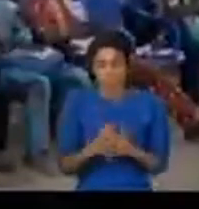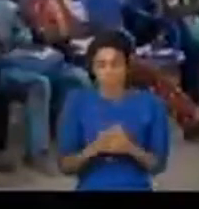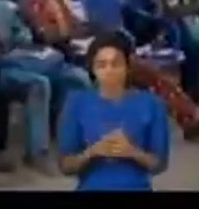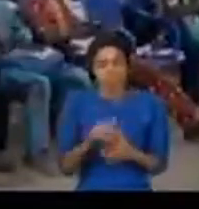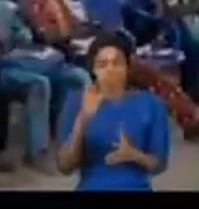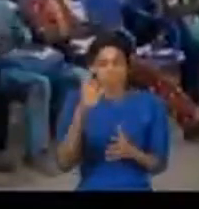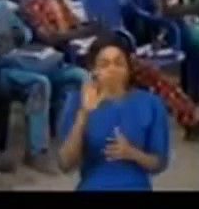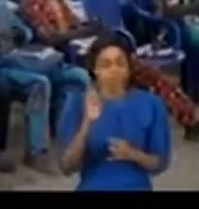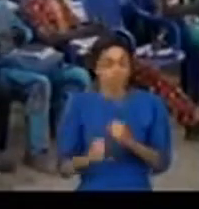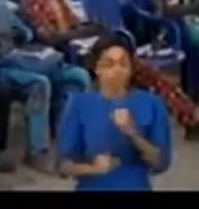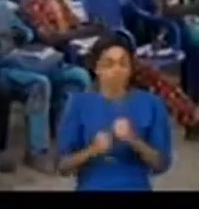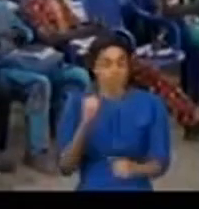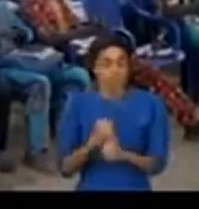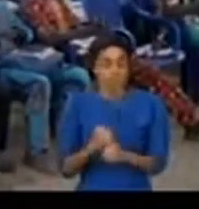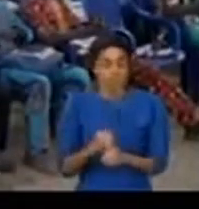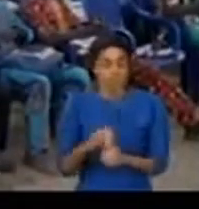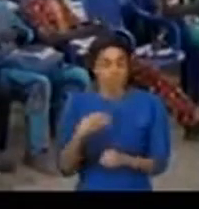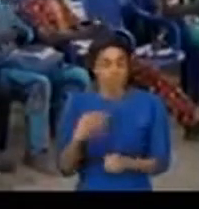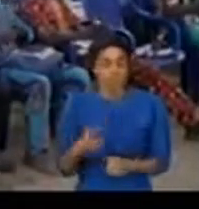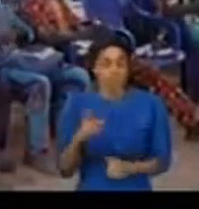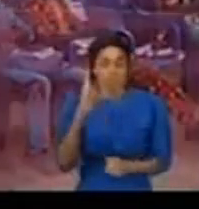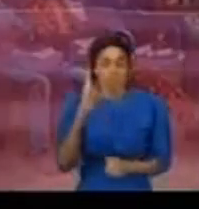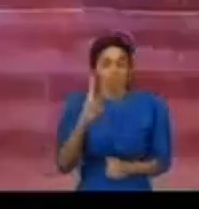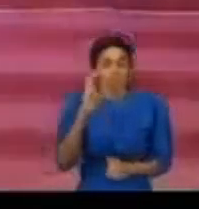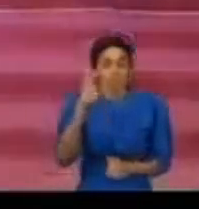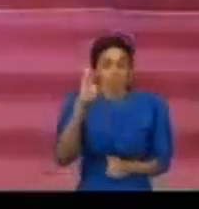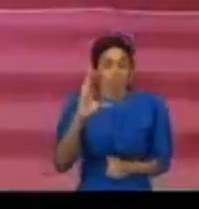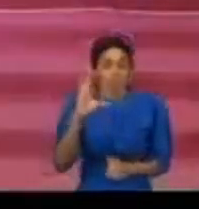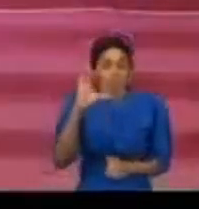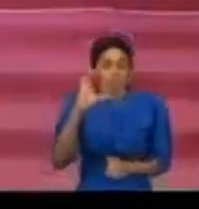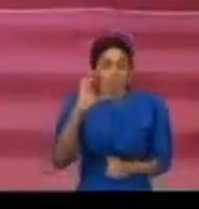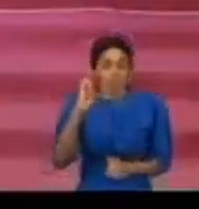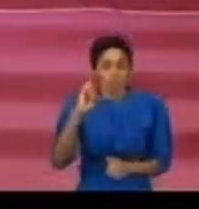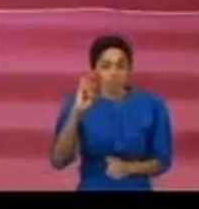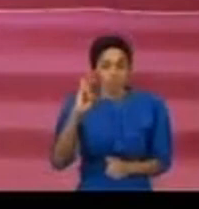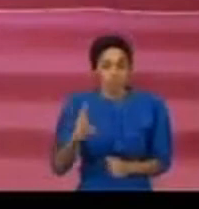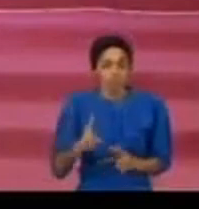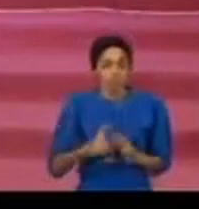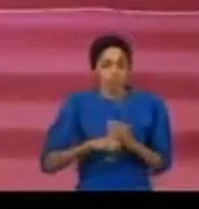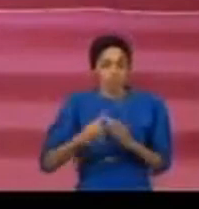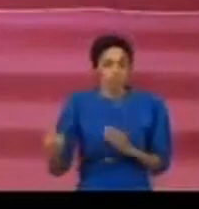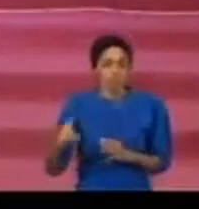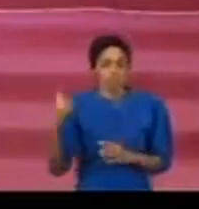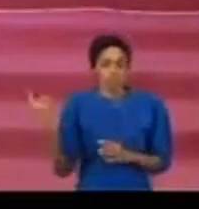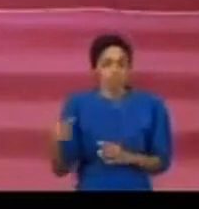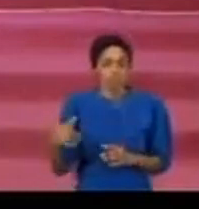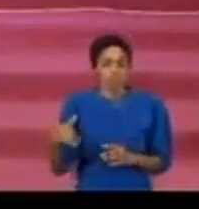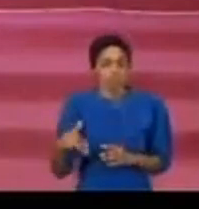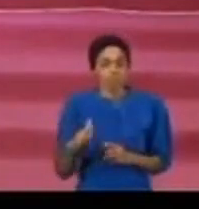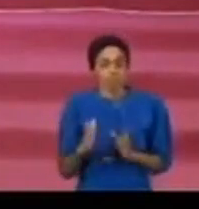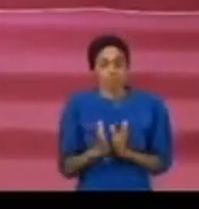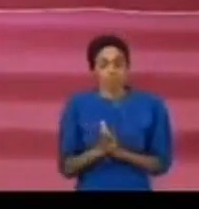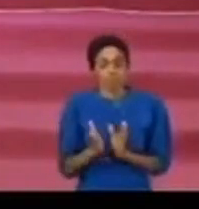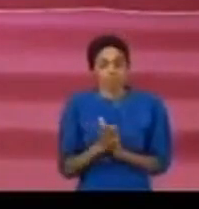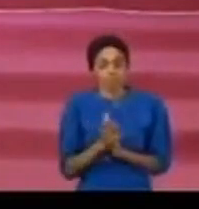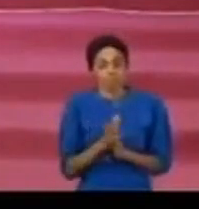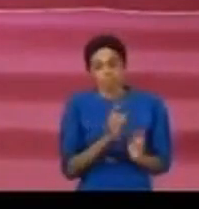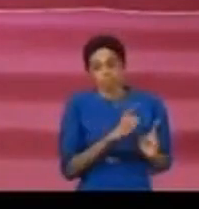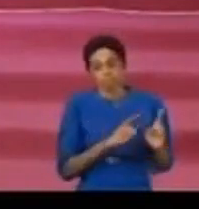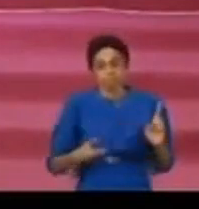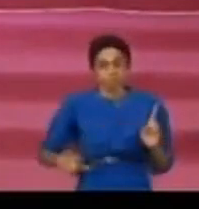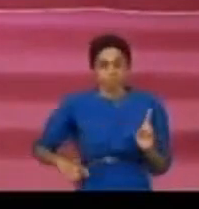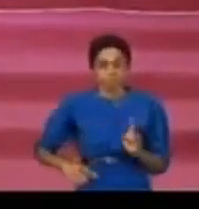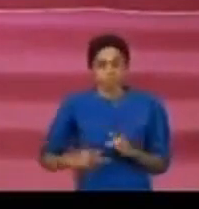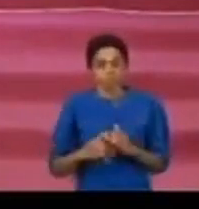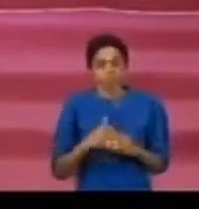5 year peptic ulcer vanish forever. Praise the Lord. Our next